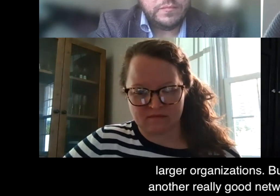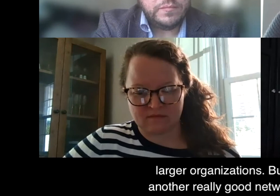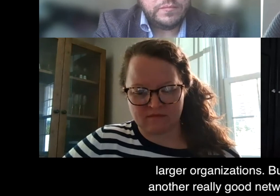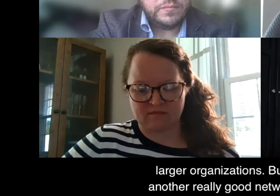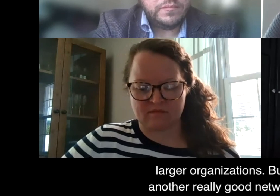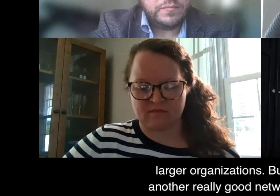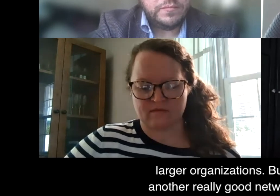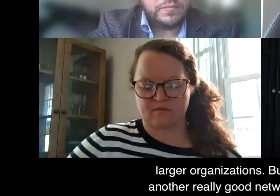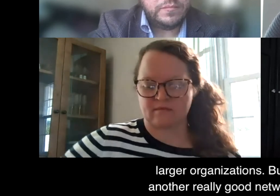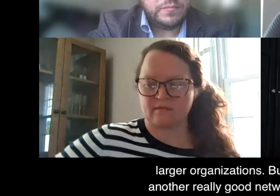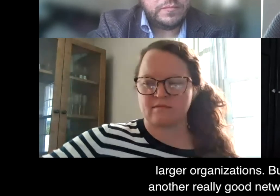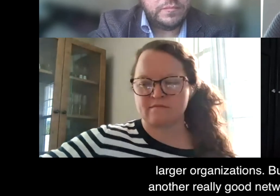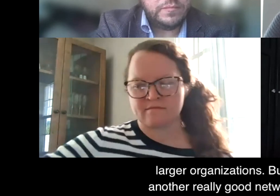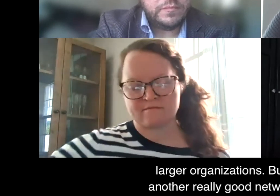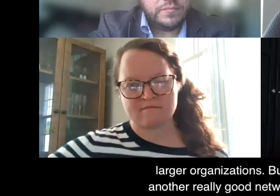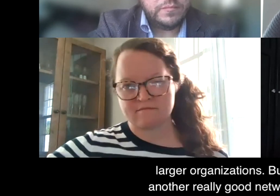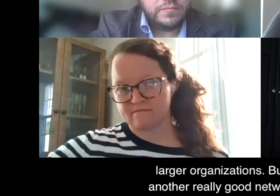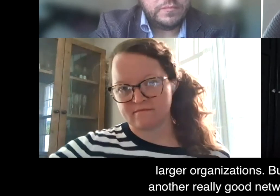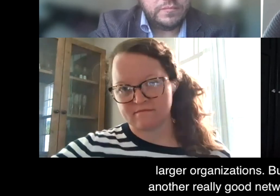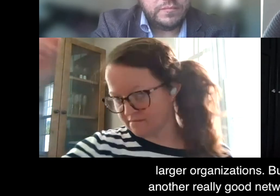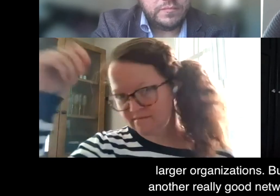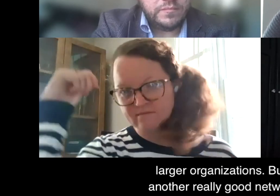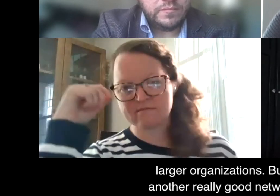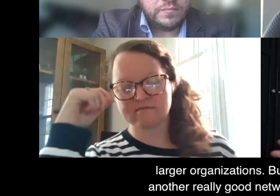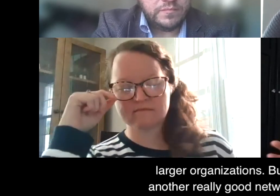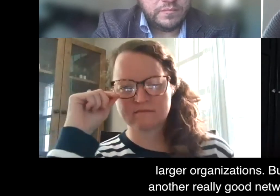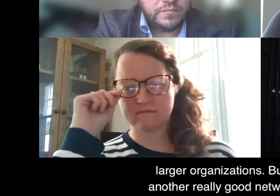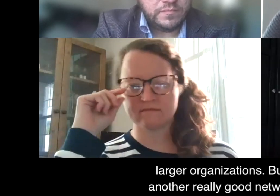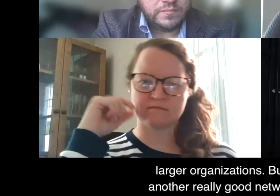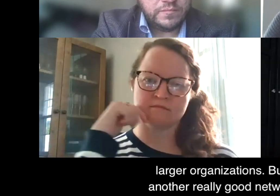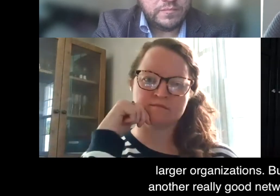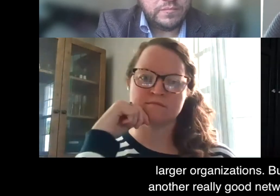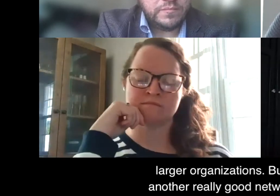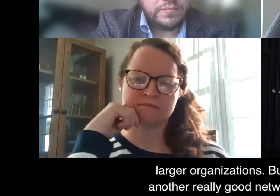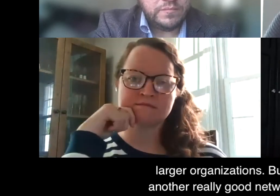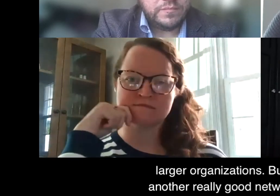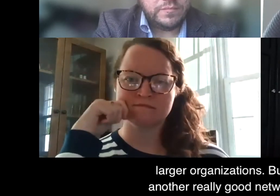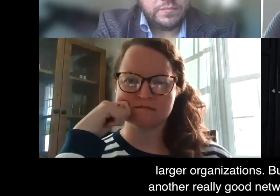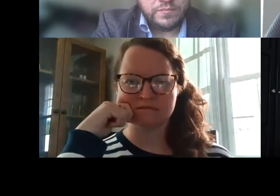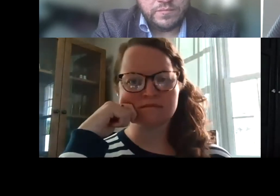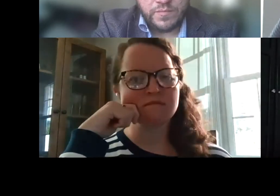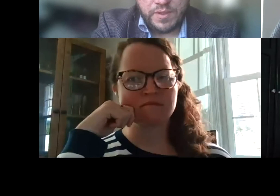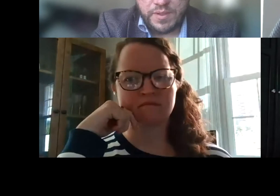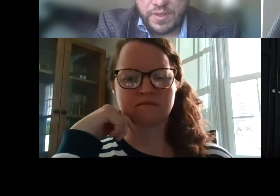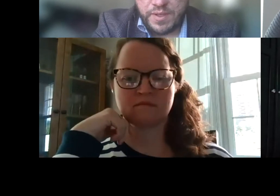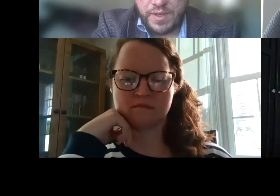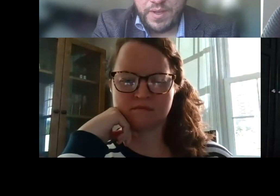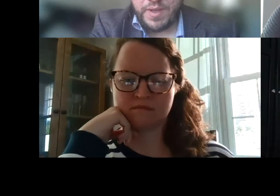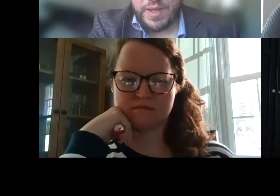organizations. But Disability In is another really good network of employers.